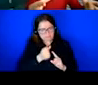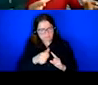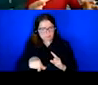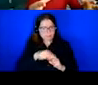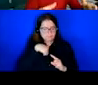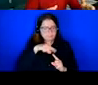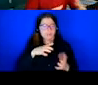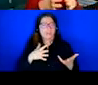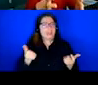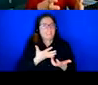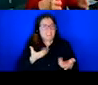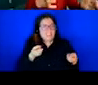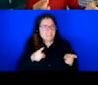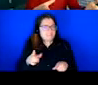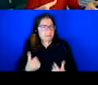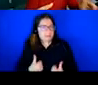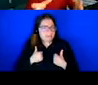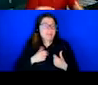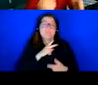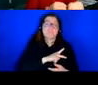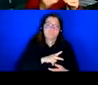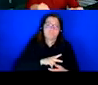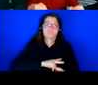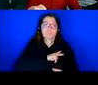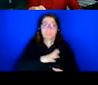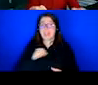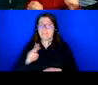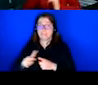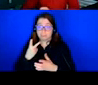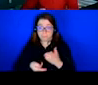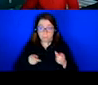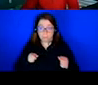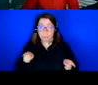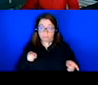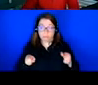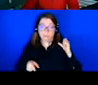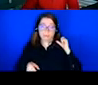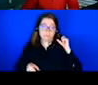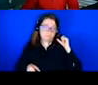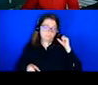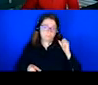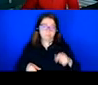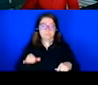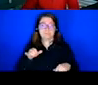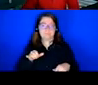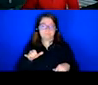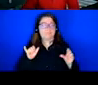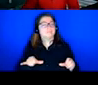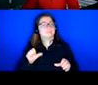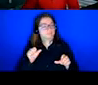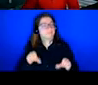everything going on in your life, both personally and professionally, to how, and you can consider that part of your career planning.